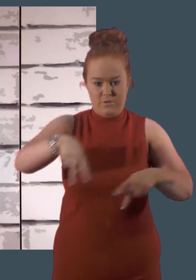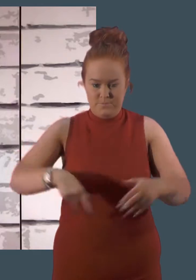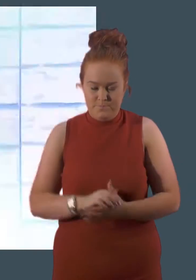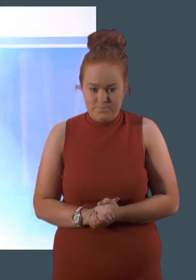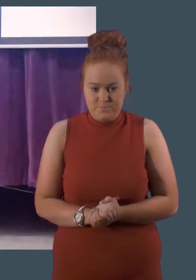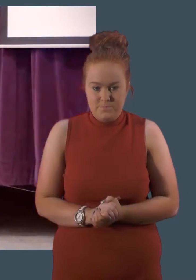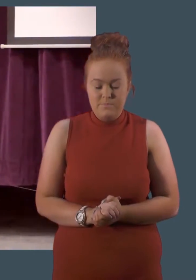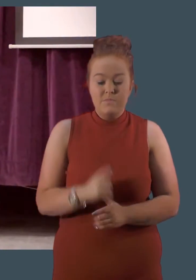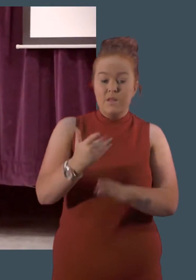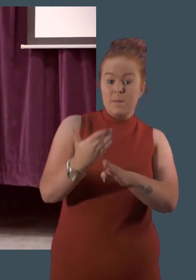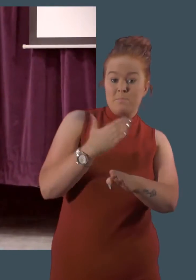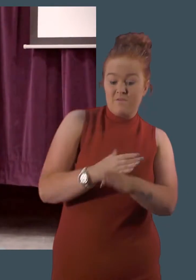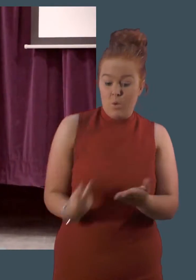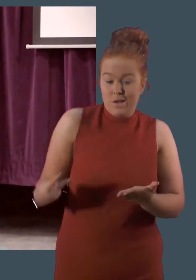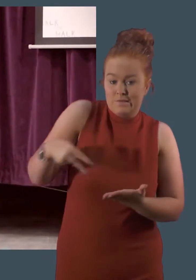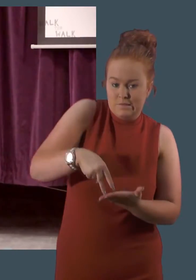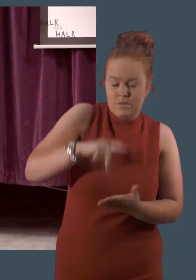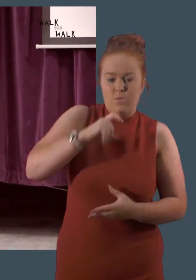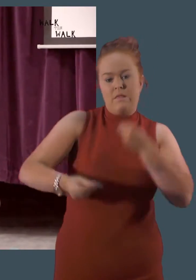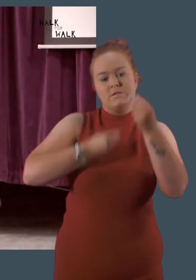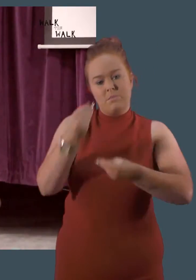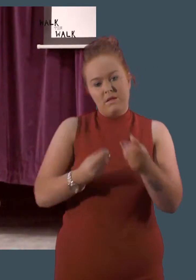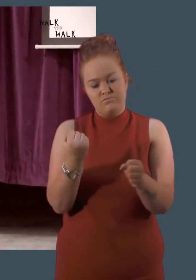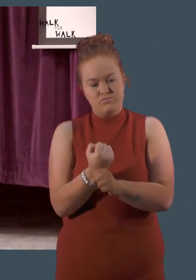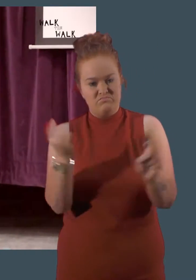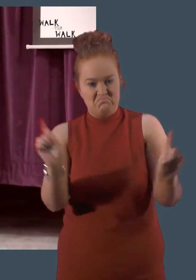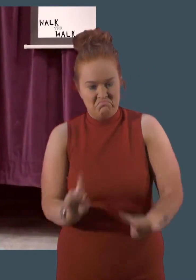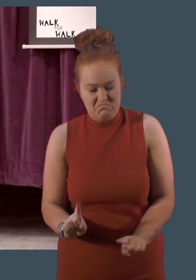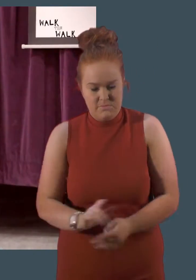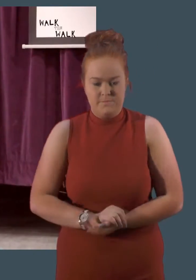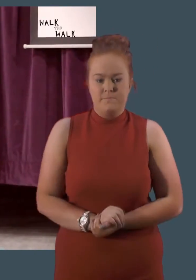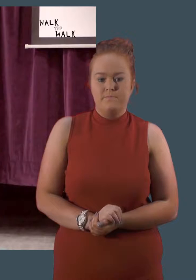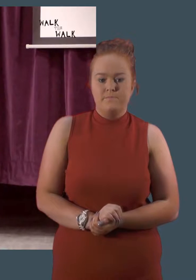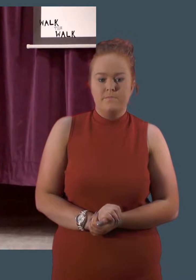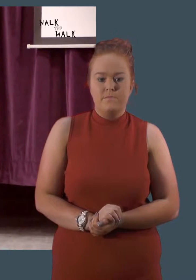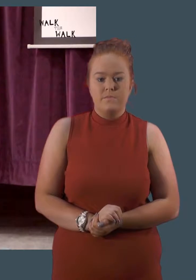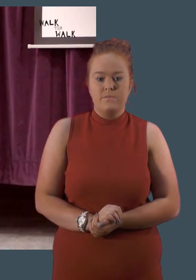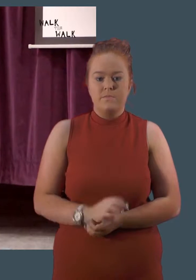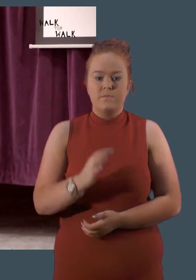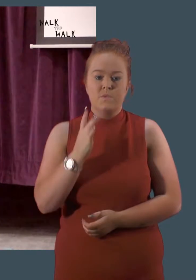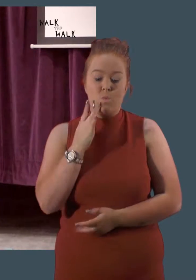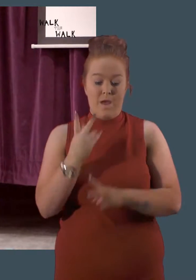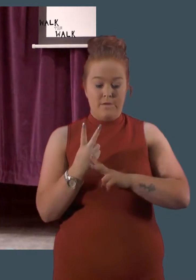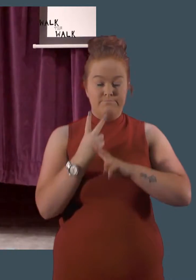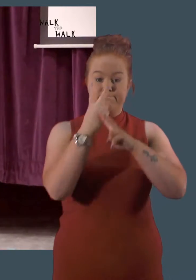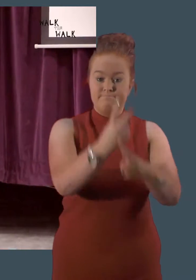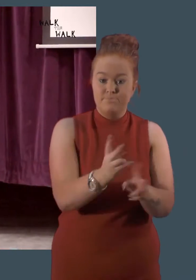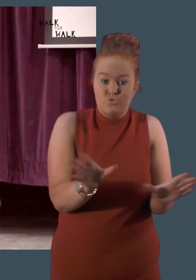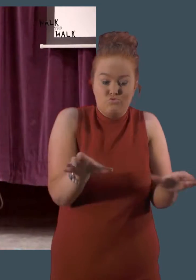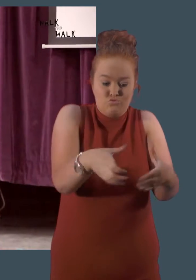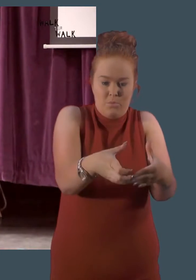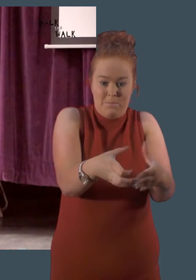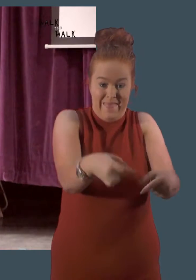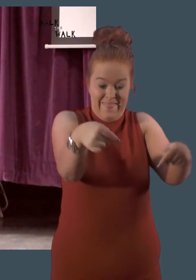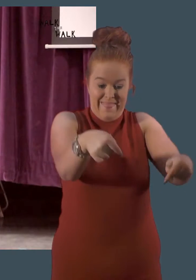settings. The first thing we're going to do is an activity called Vote with Your Feet. And you can probably tell from the name that you